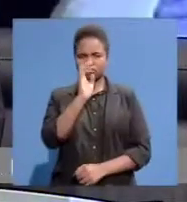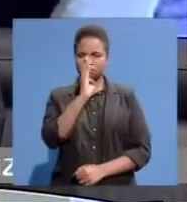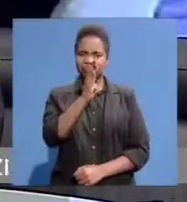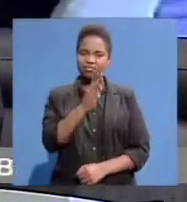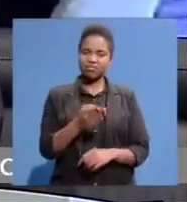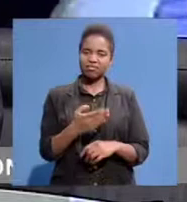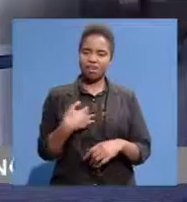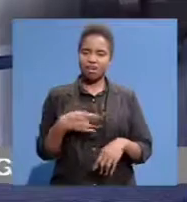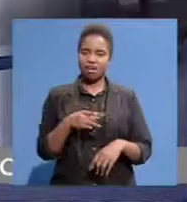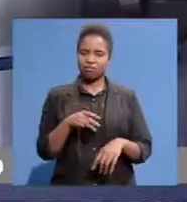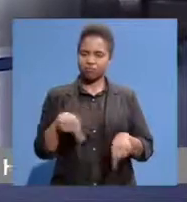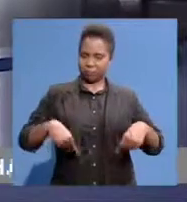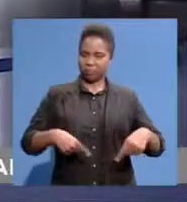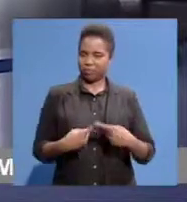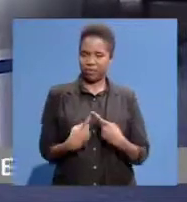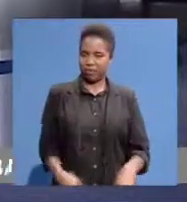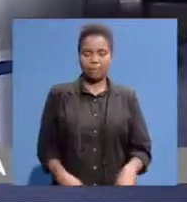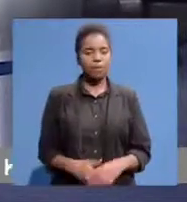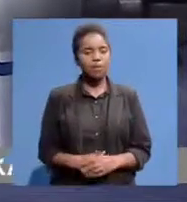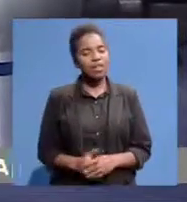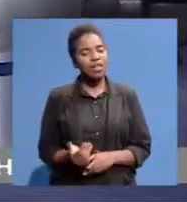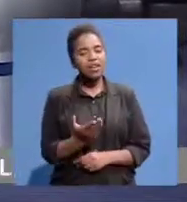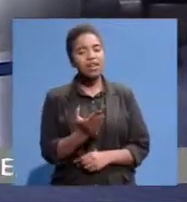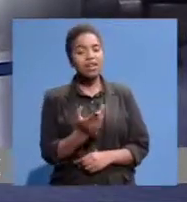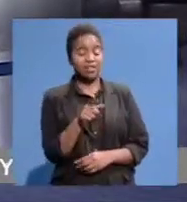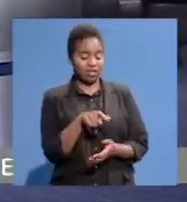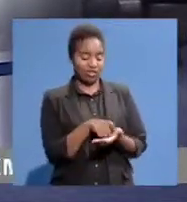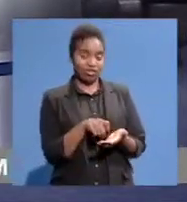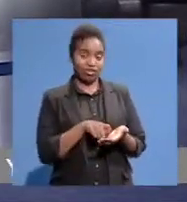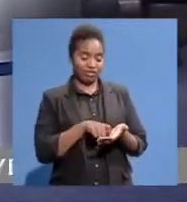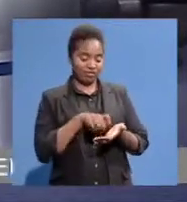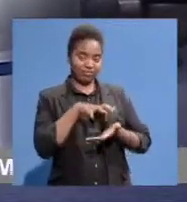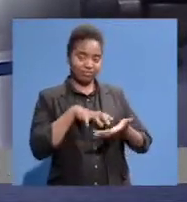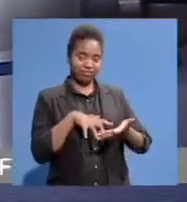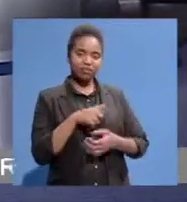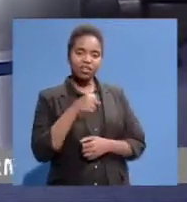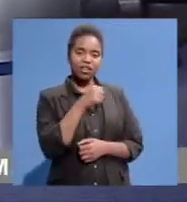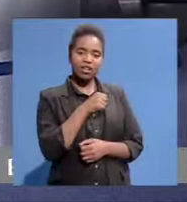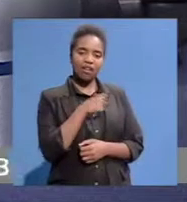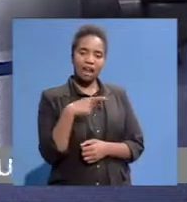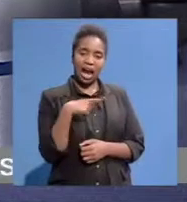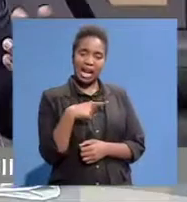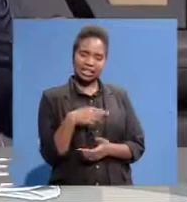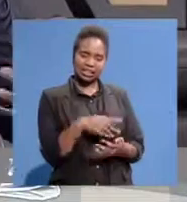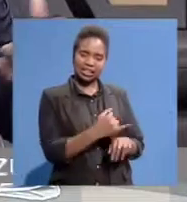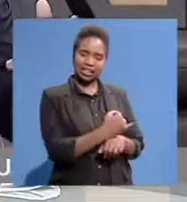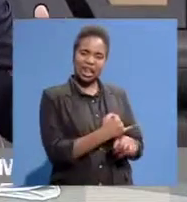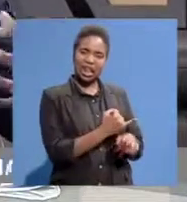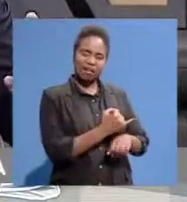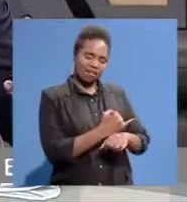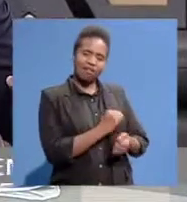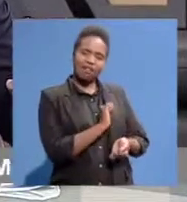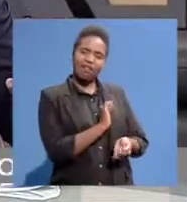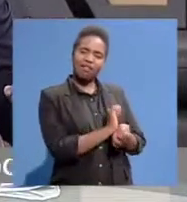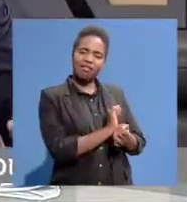political. Yeah. Did you ever get a feeling though ukuthi lo mculo nobhalayo nokuculayo ukuthi uyafika Robben Island ngoba uyokhulumeke